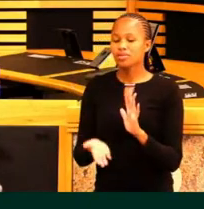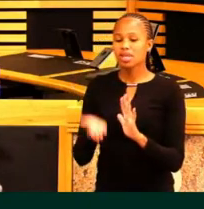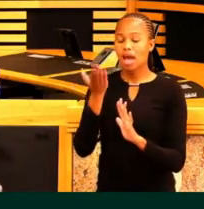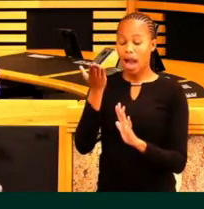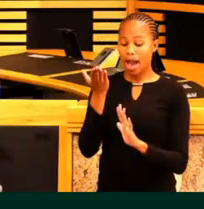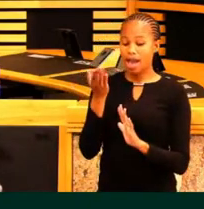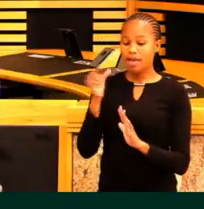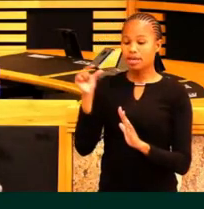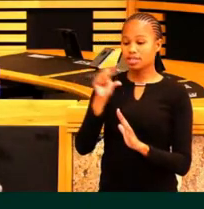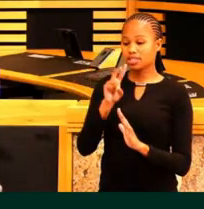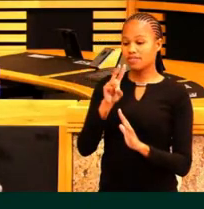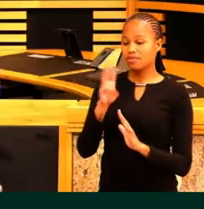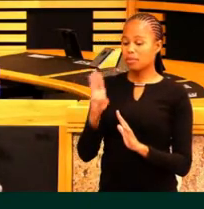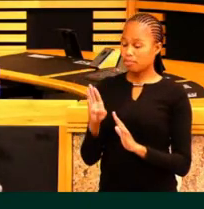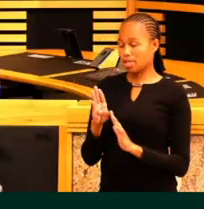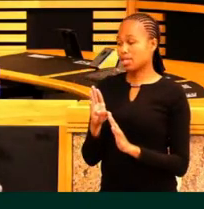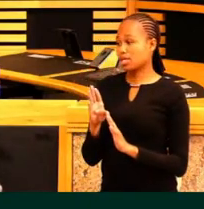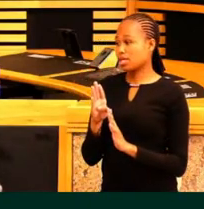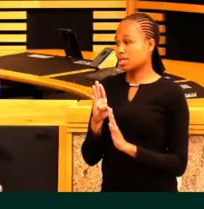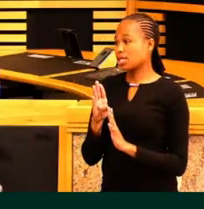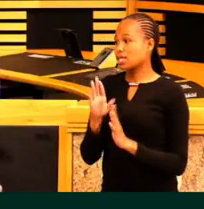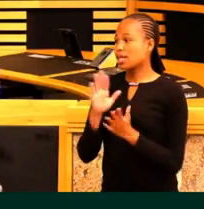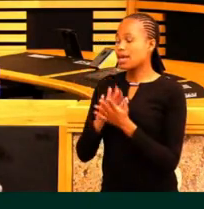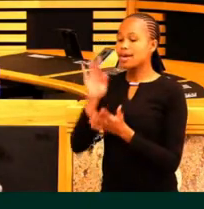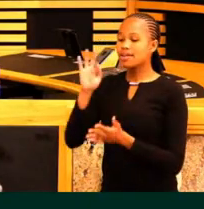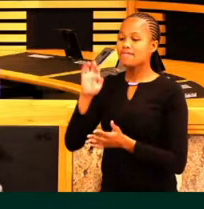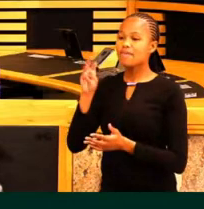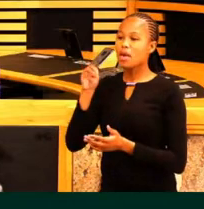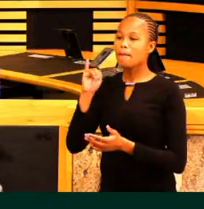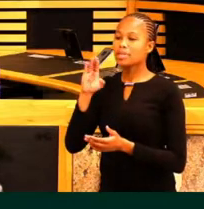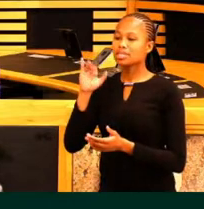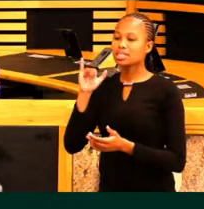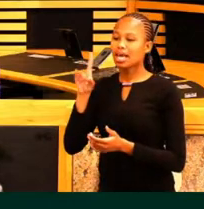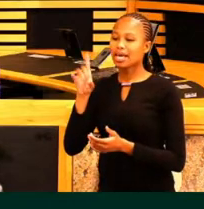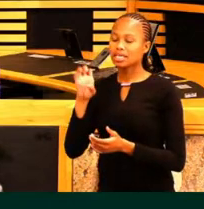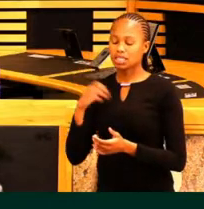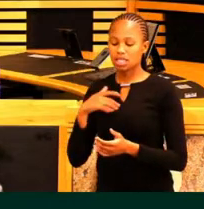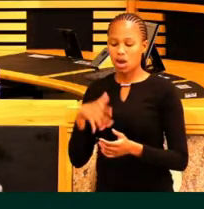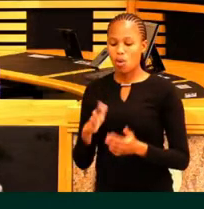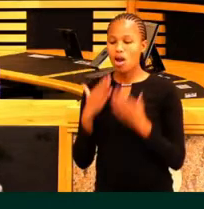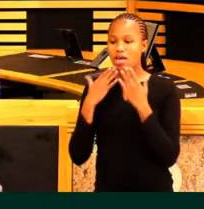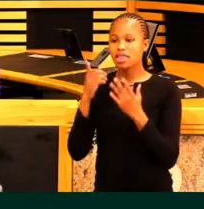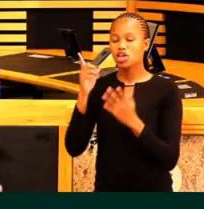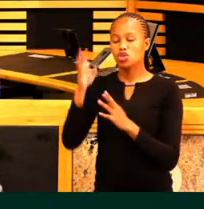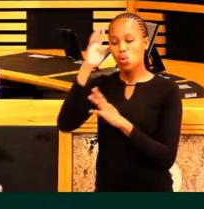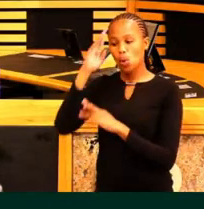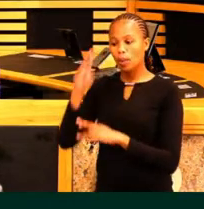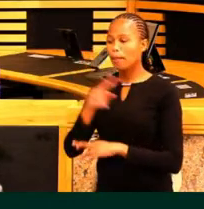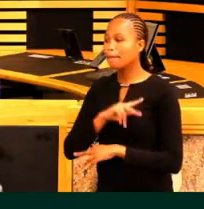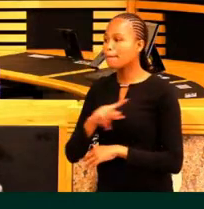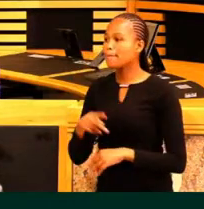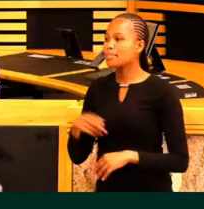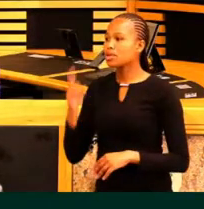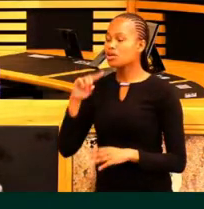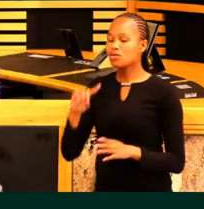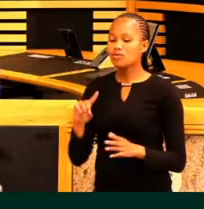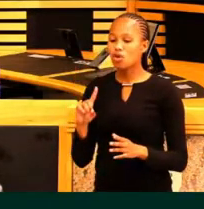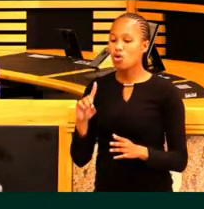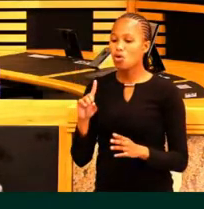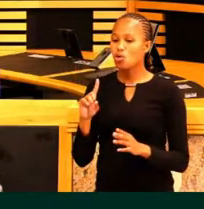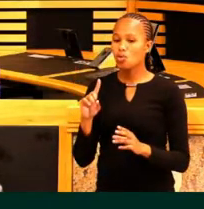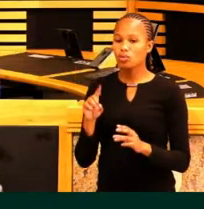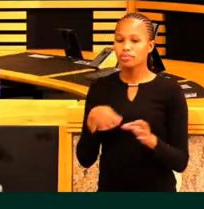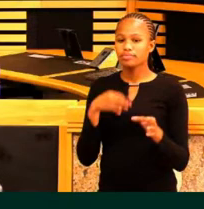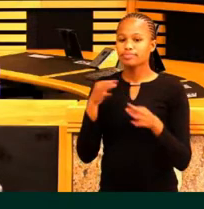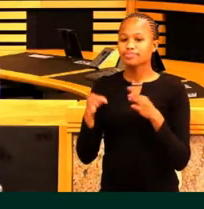gbv and fermicide and part of the solutions I want to thank you honorable premier for the high mass lighting